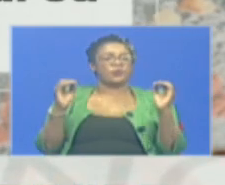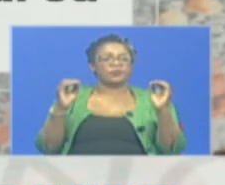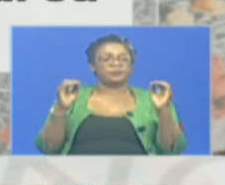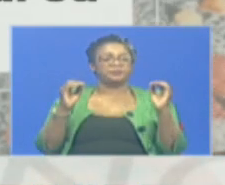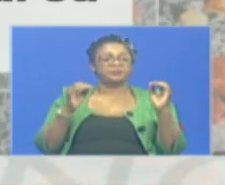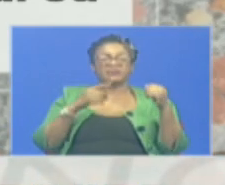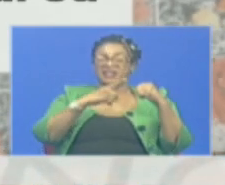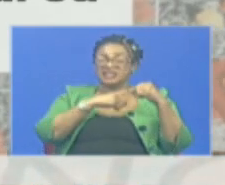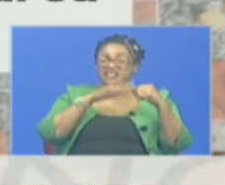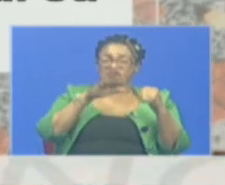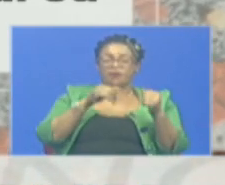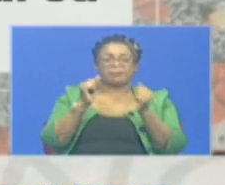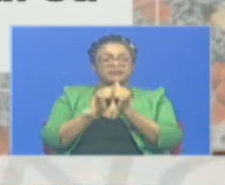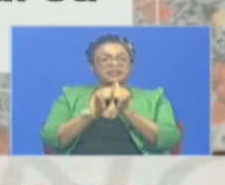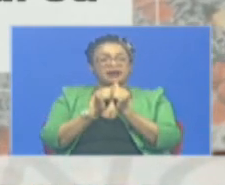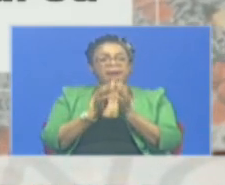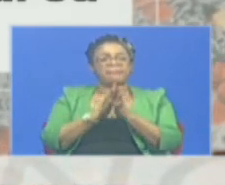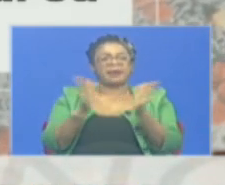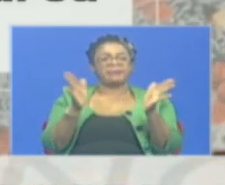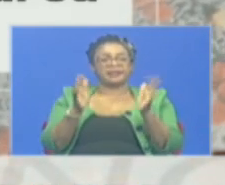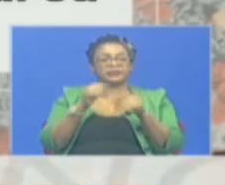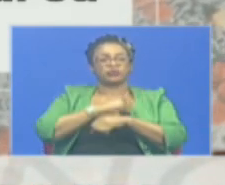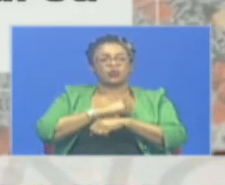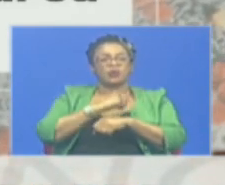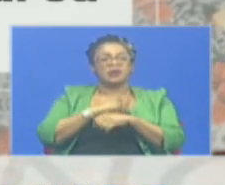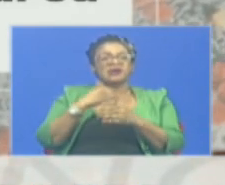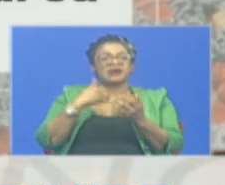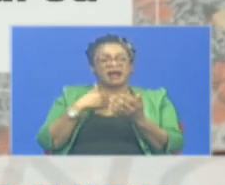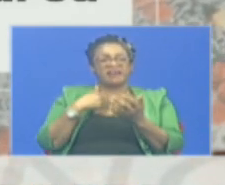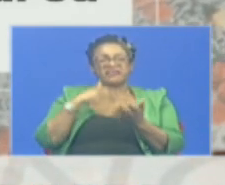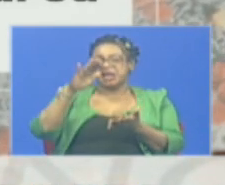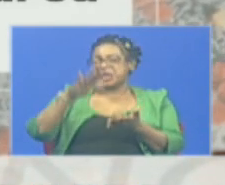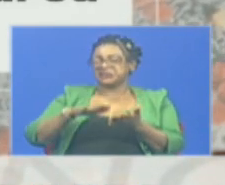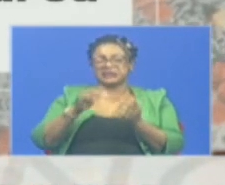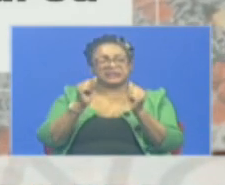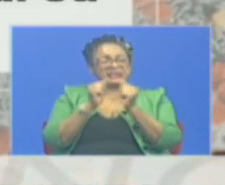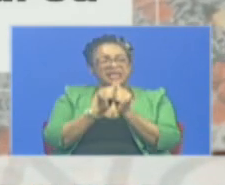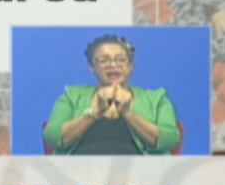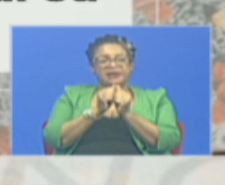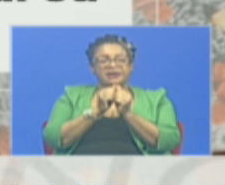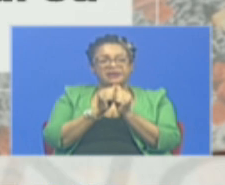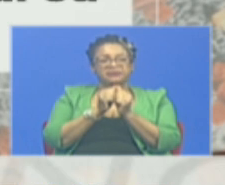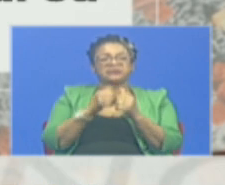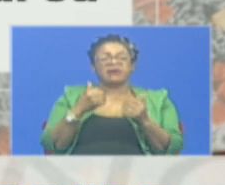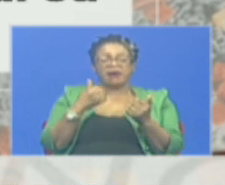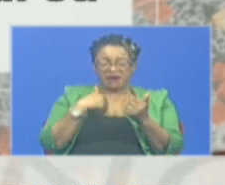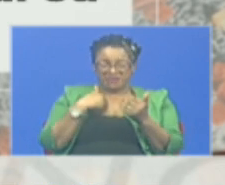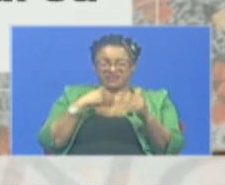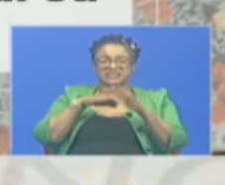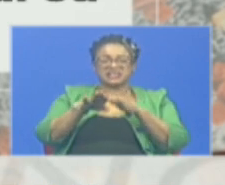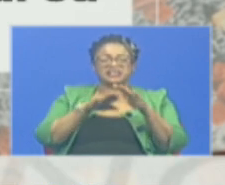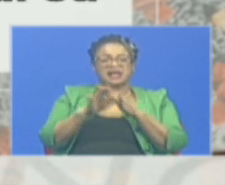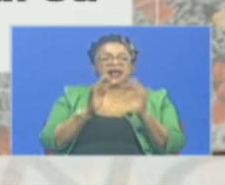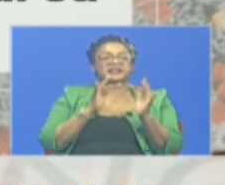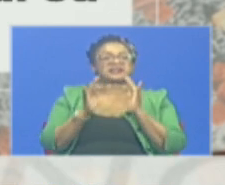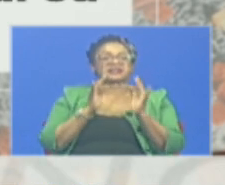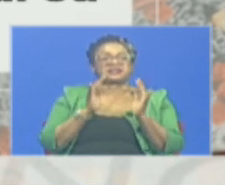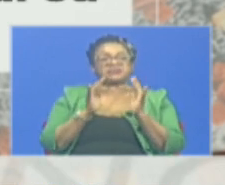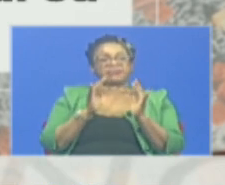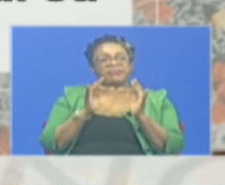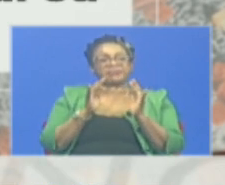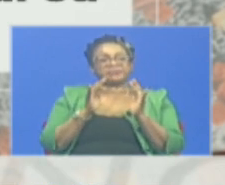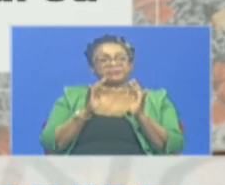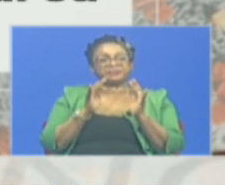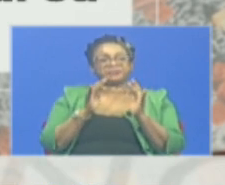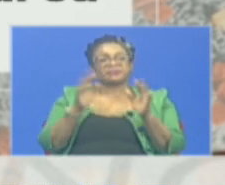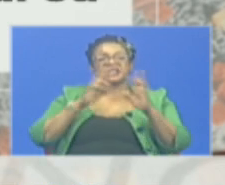10 public school heads interviewed estimate that less than 10% of their learners are accessing e-learning services. The report has